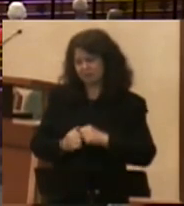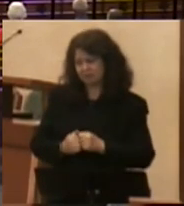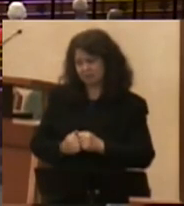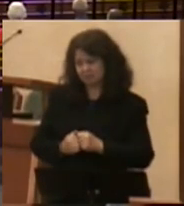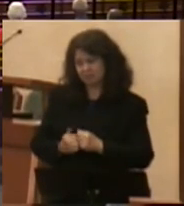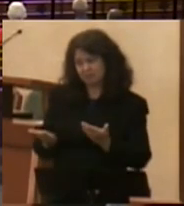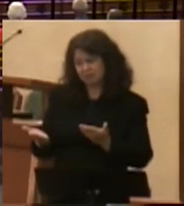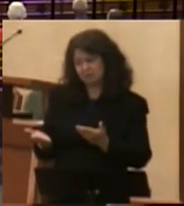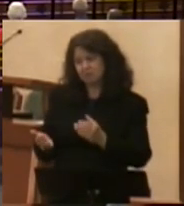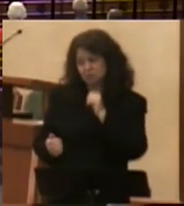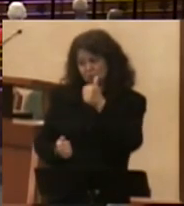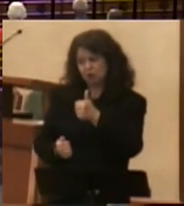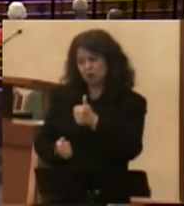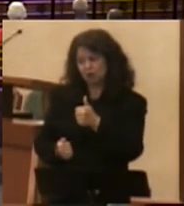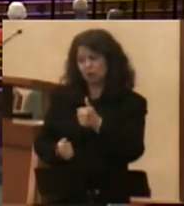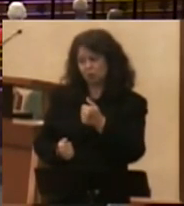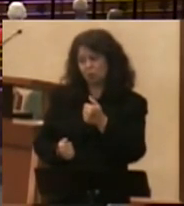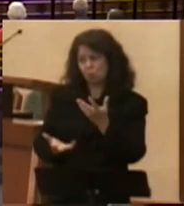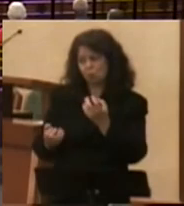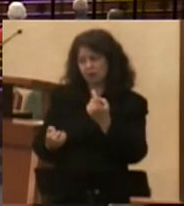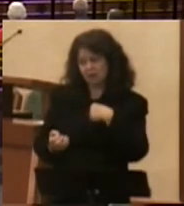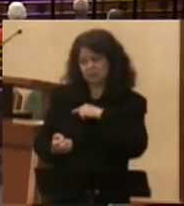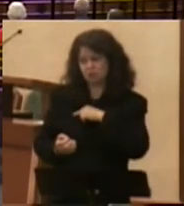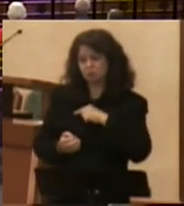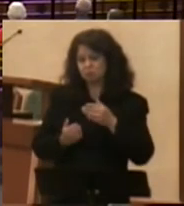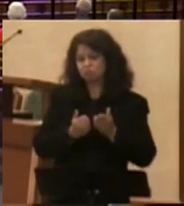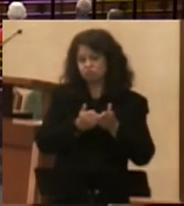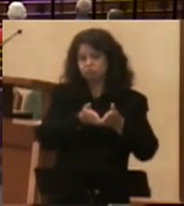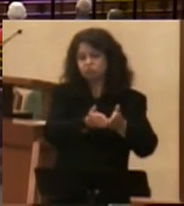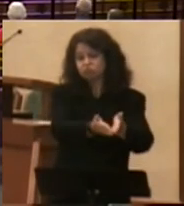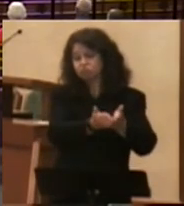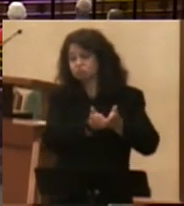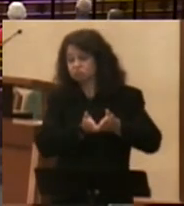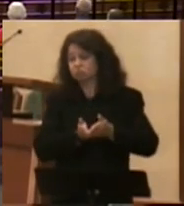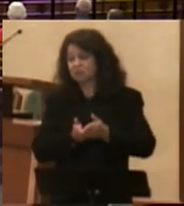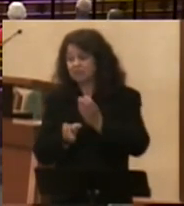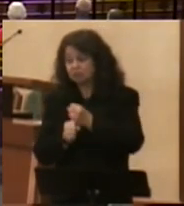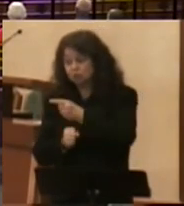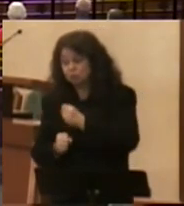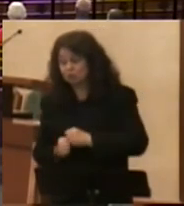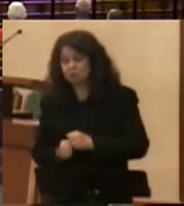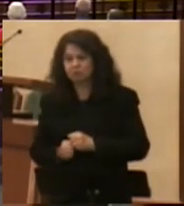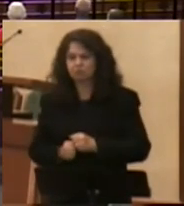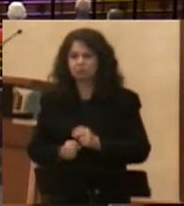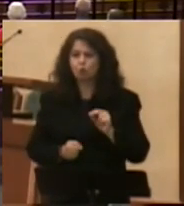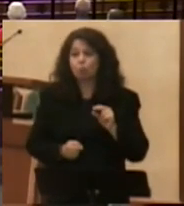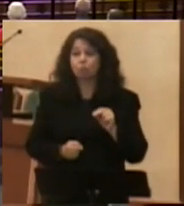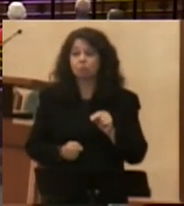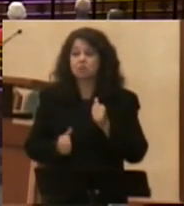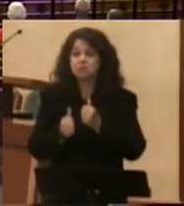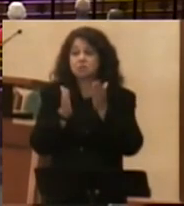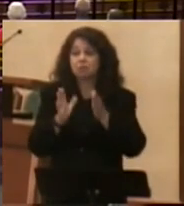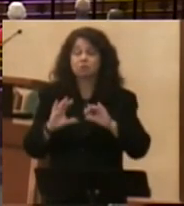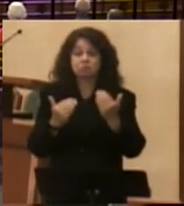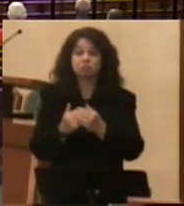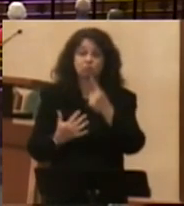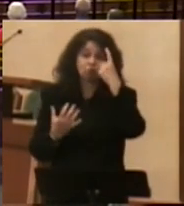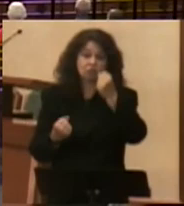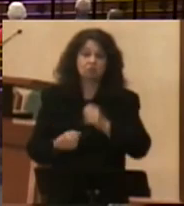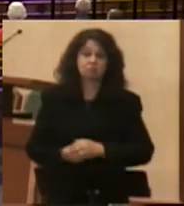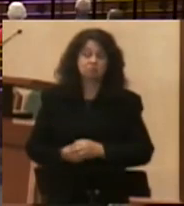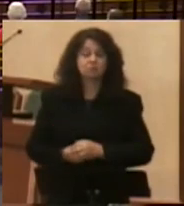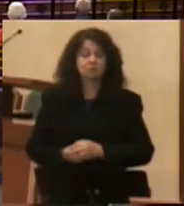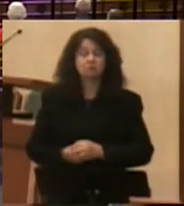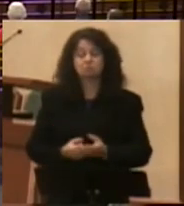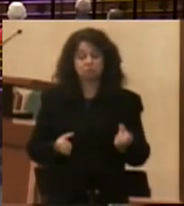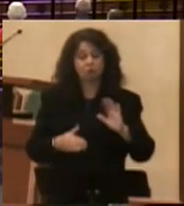up? But none of that. Instead, the disciples just get into the boat and they go off and leave